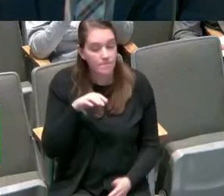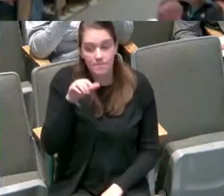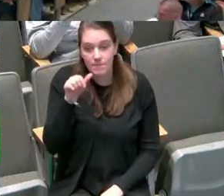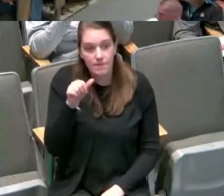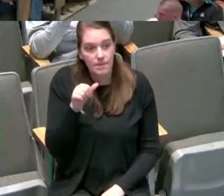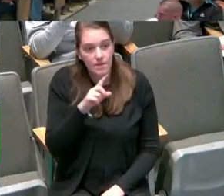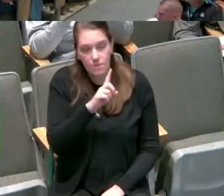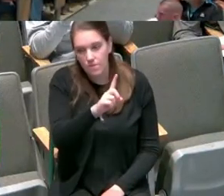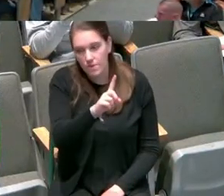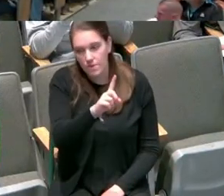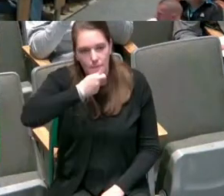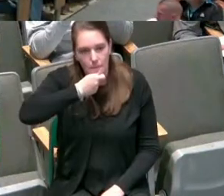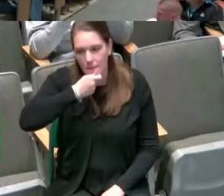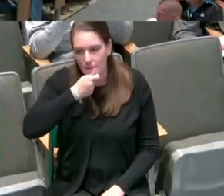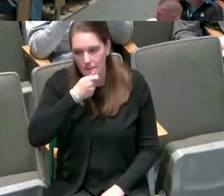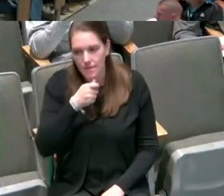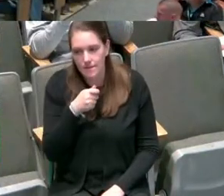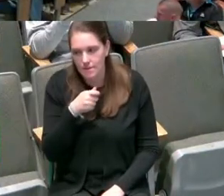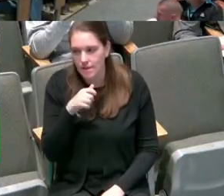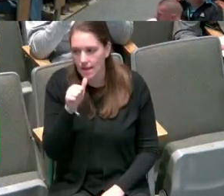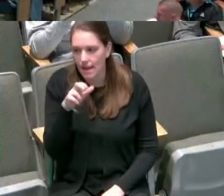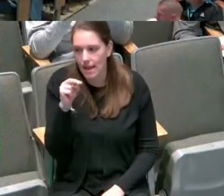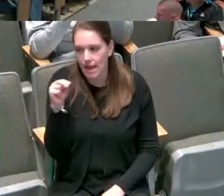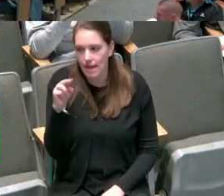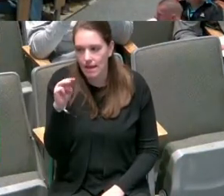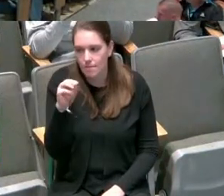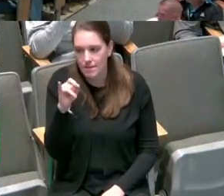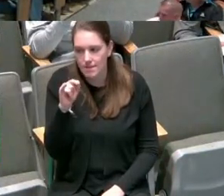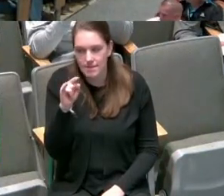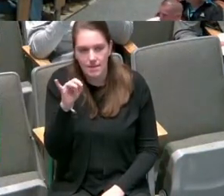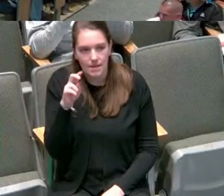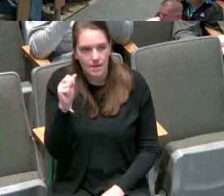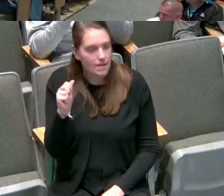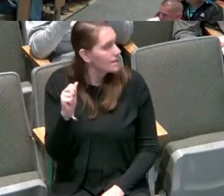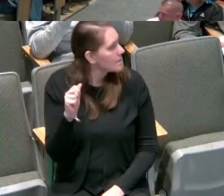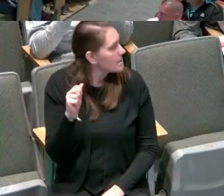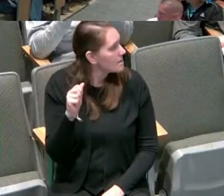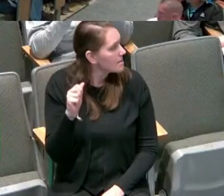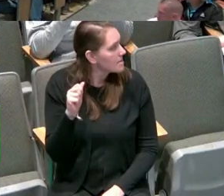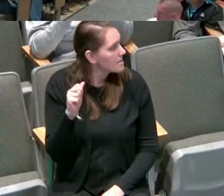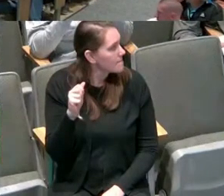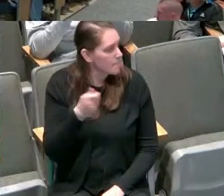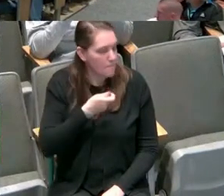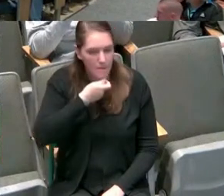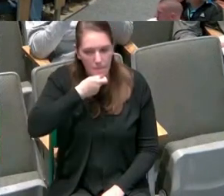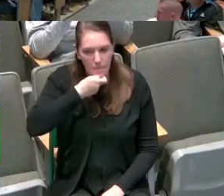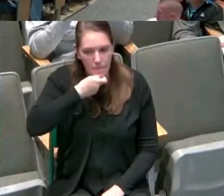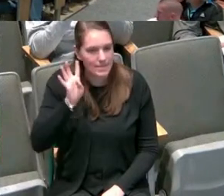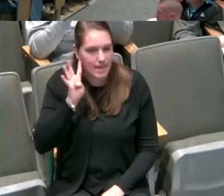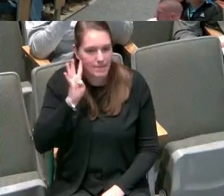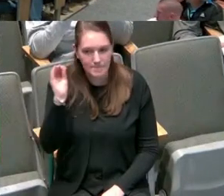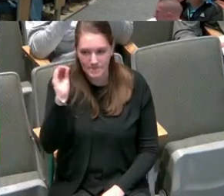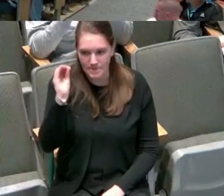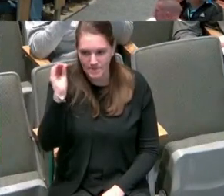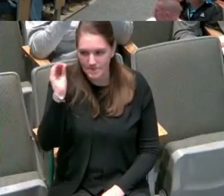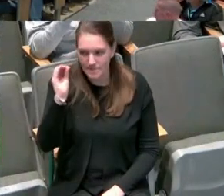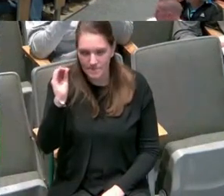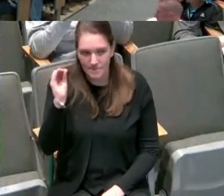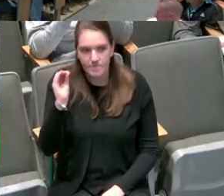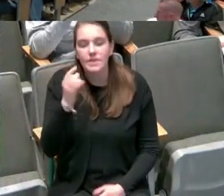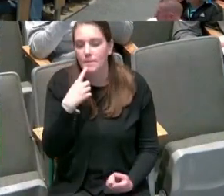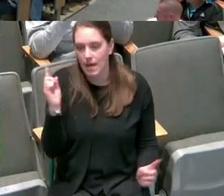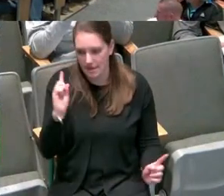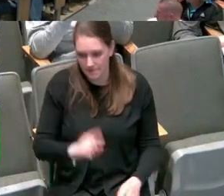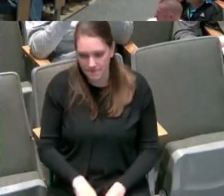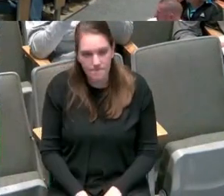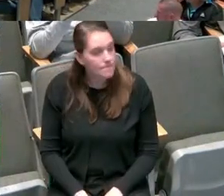just one second and I don't think um will you tap it I I didn't there